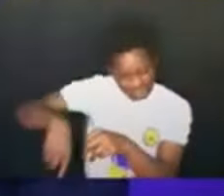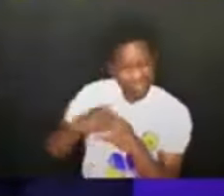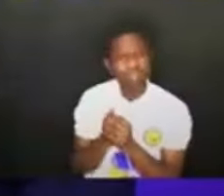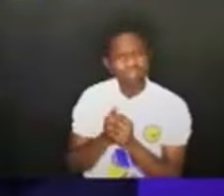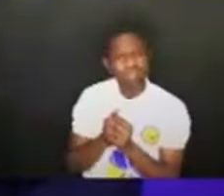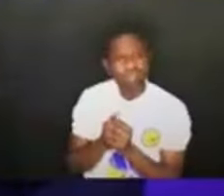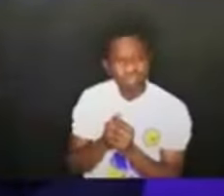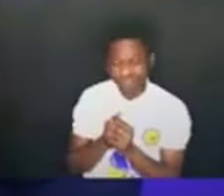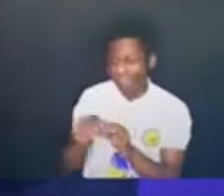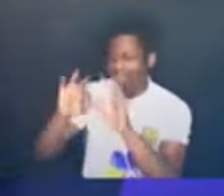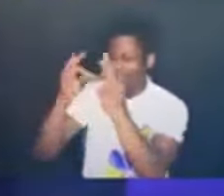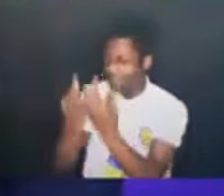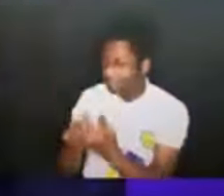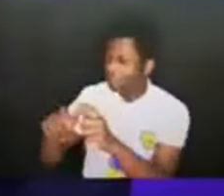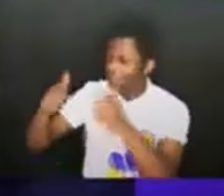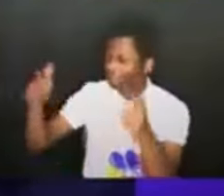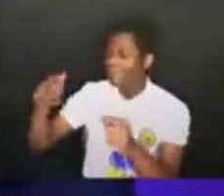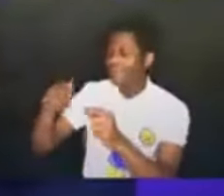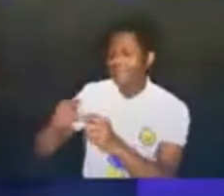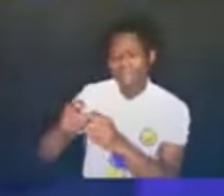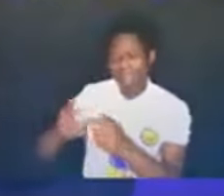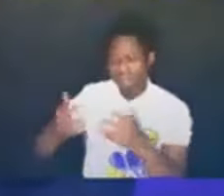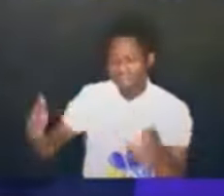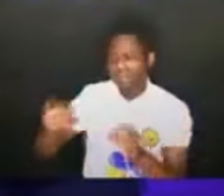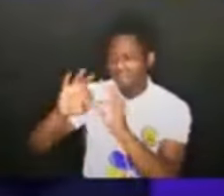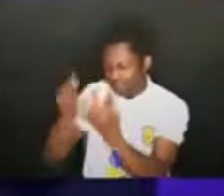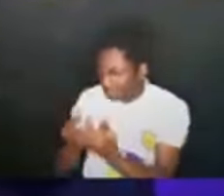manage. Extended families to work with.